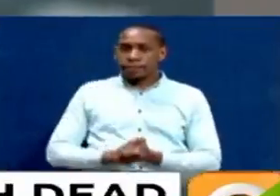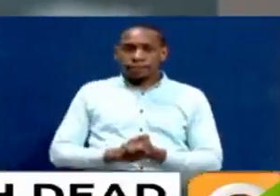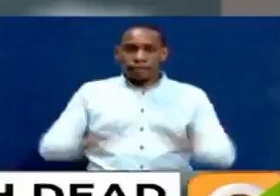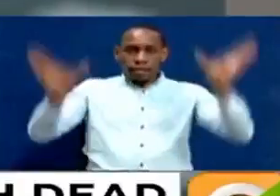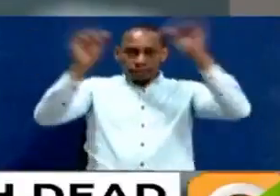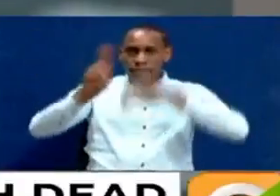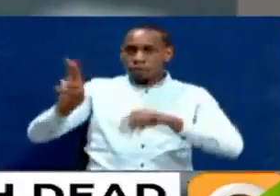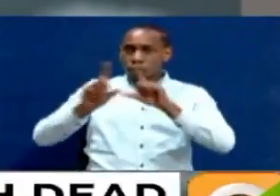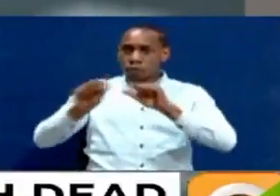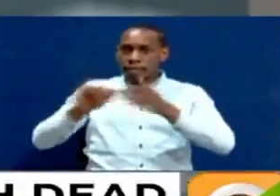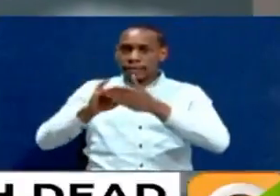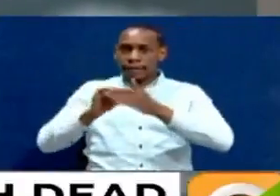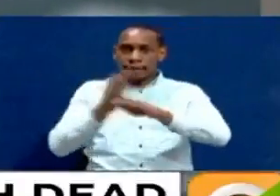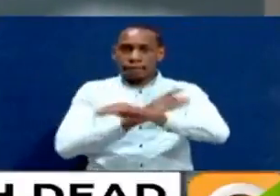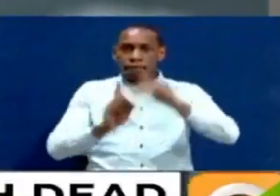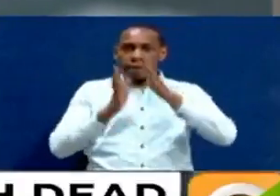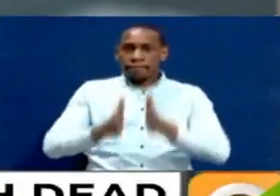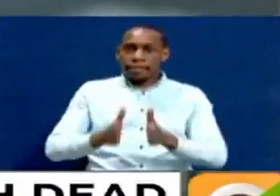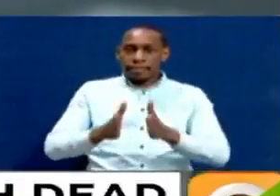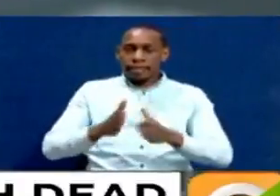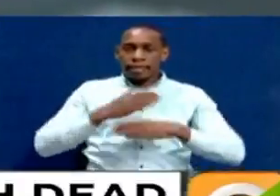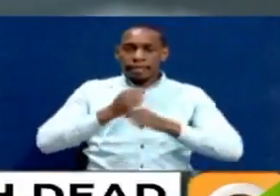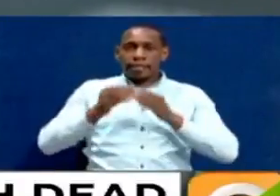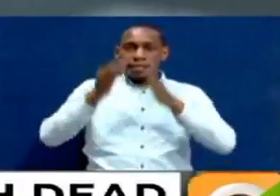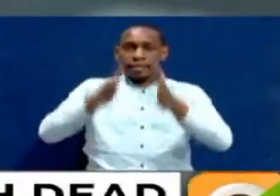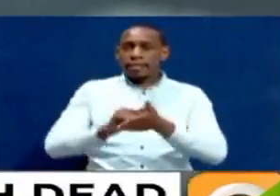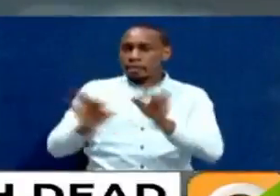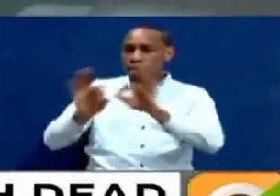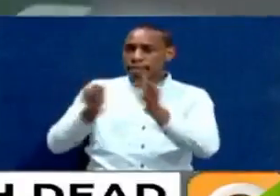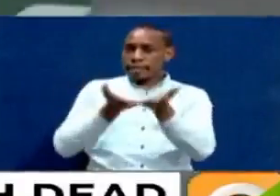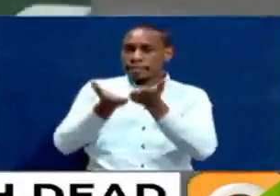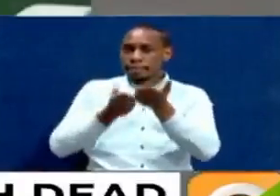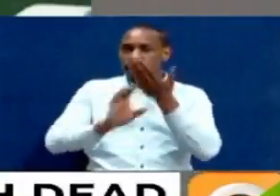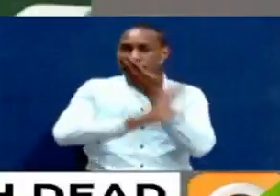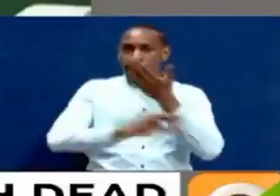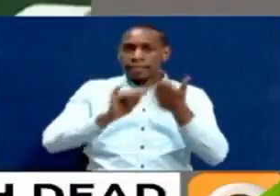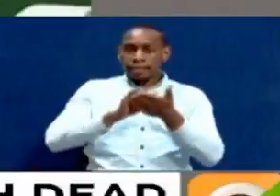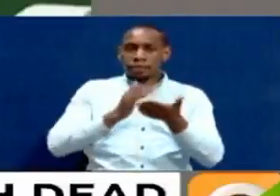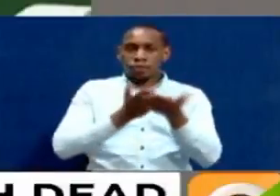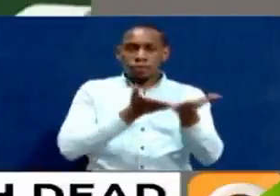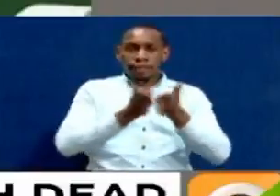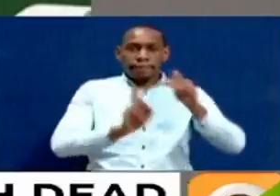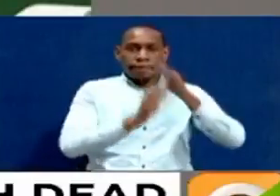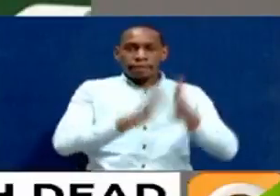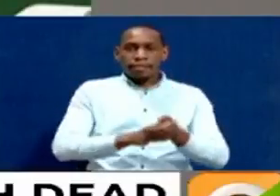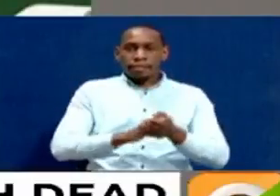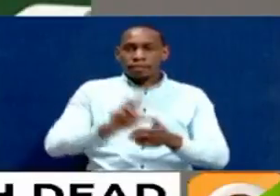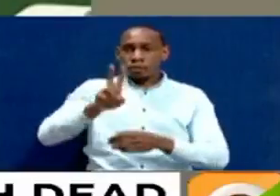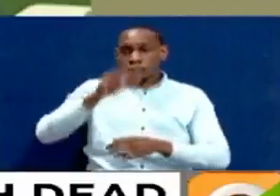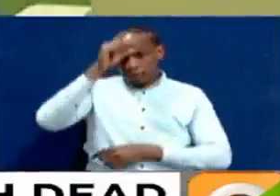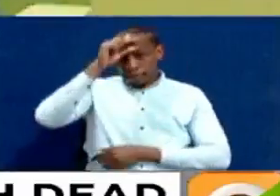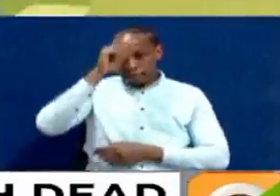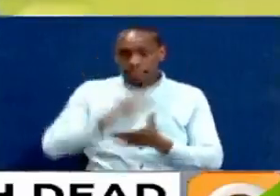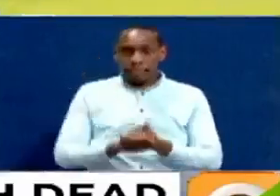President Kenyatta said the former minister was a trusted leader whose outstanding service to the country saw him serve as a minister in 2